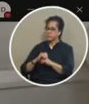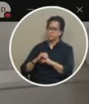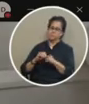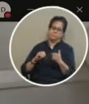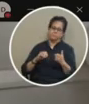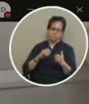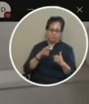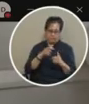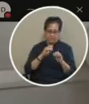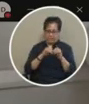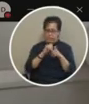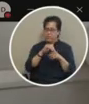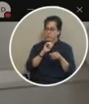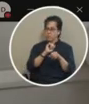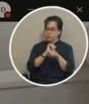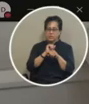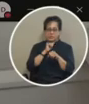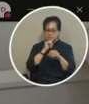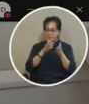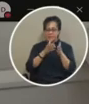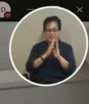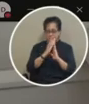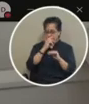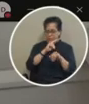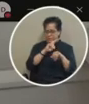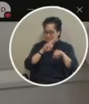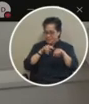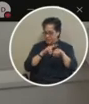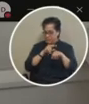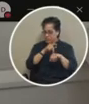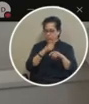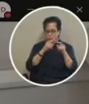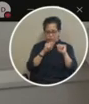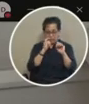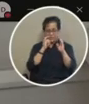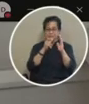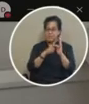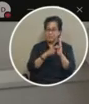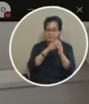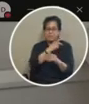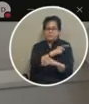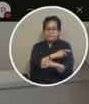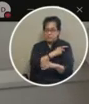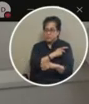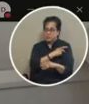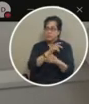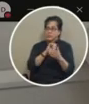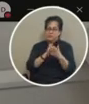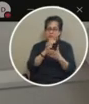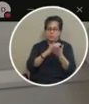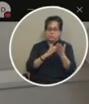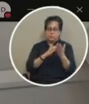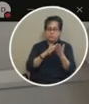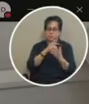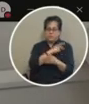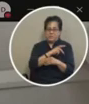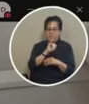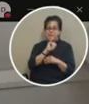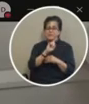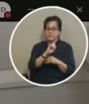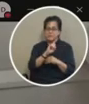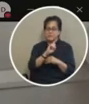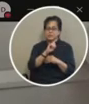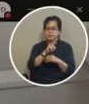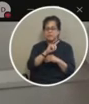So the way that was working is they weren't not asking for nationality or anything. They were trying to identify the patient. It's part of getting patient IDs. So